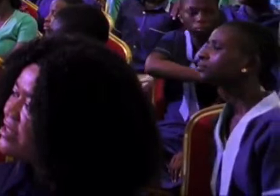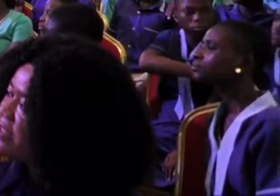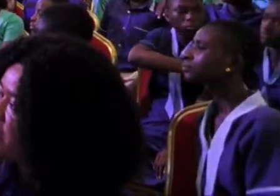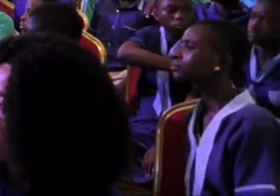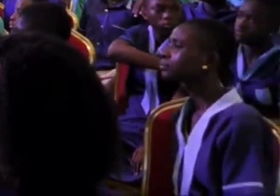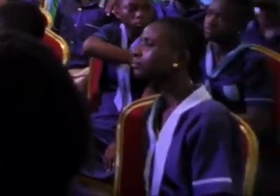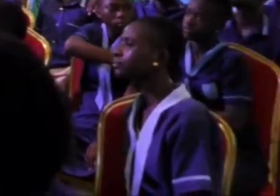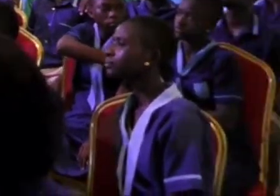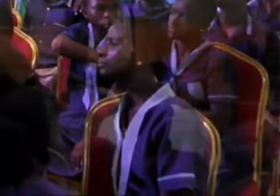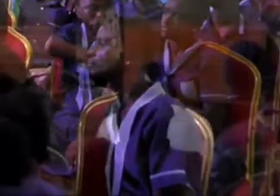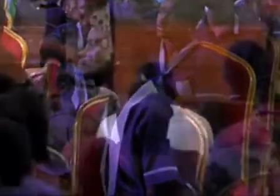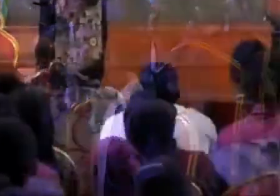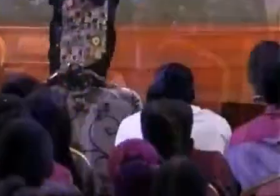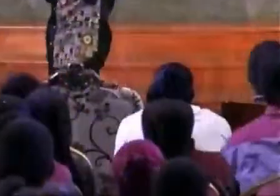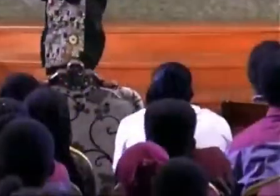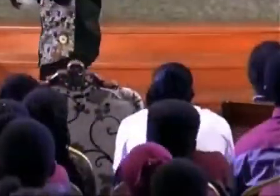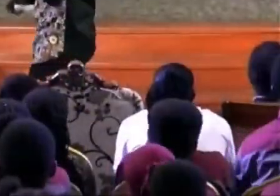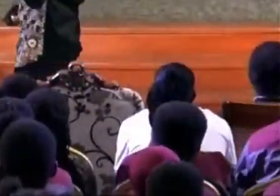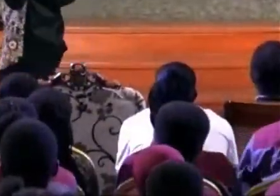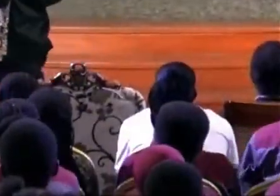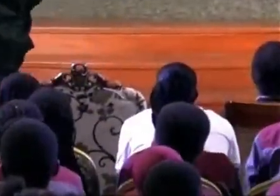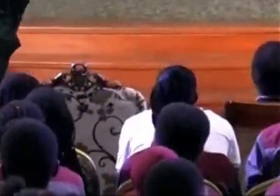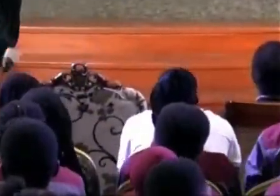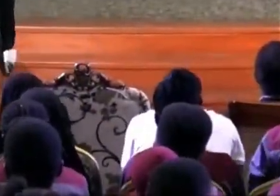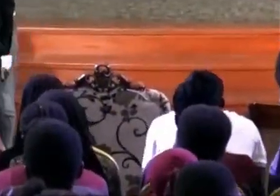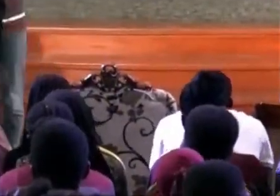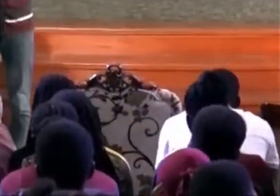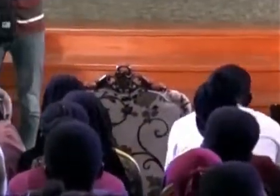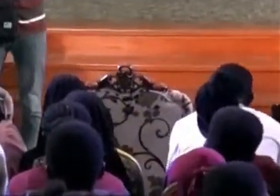44.5%. Round two. All right.